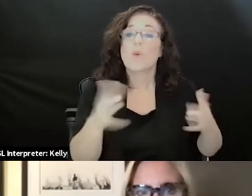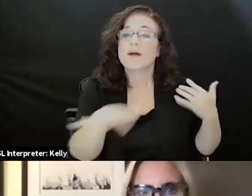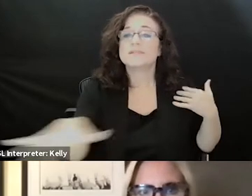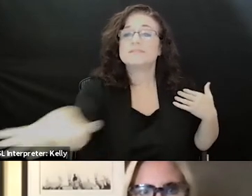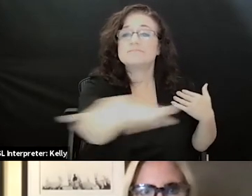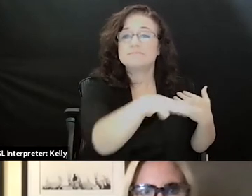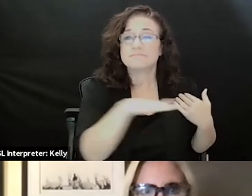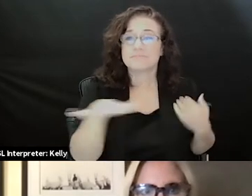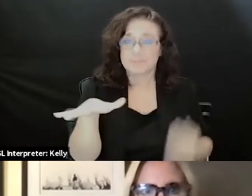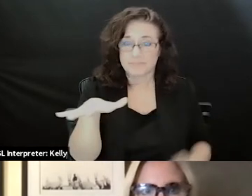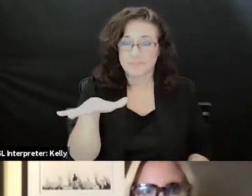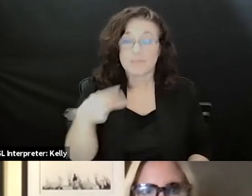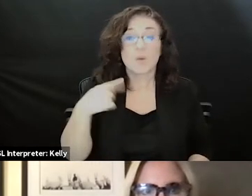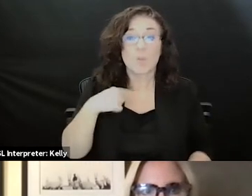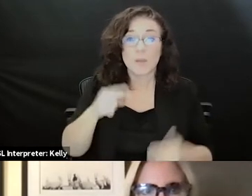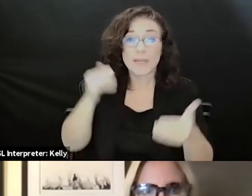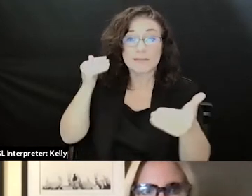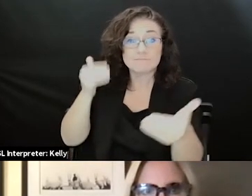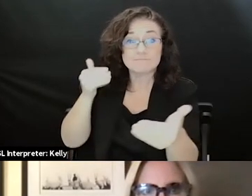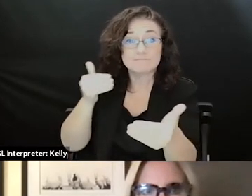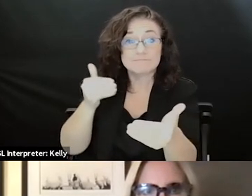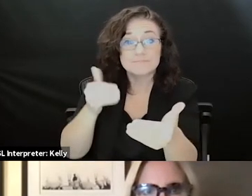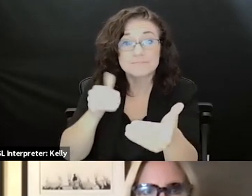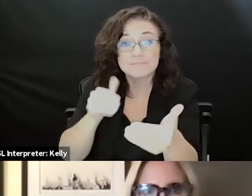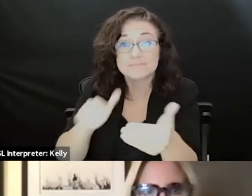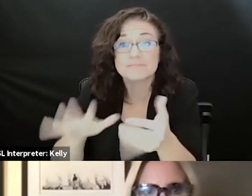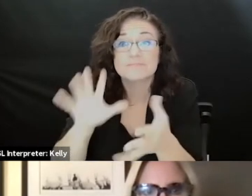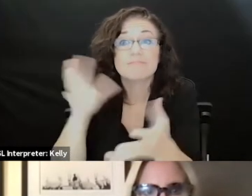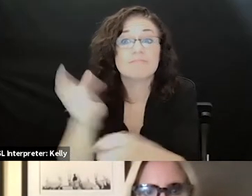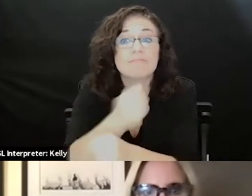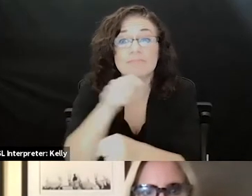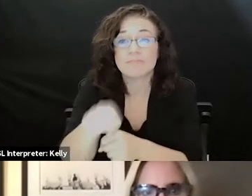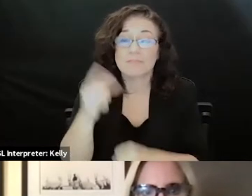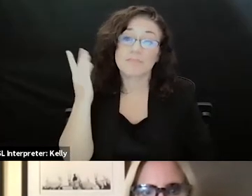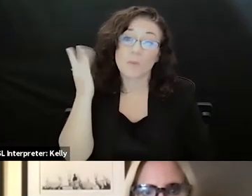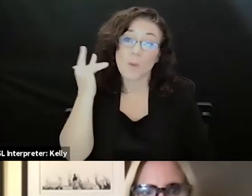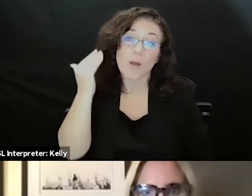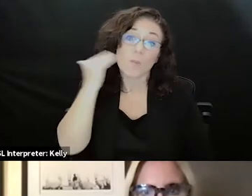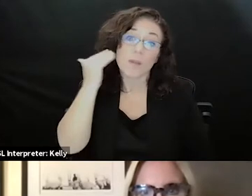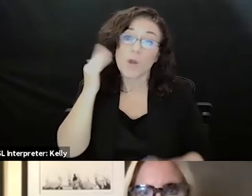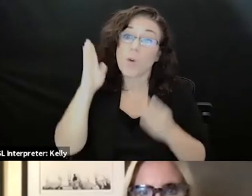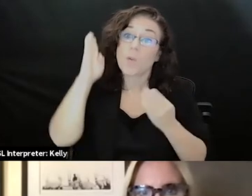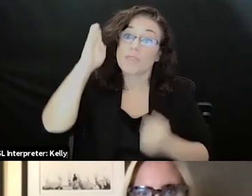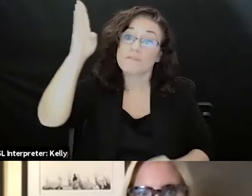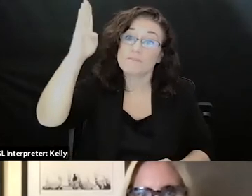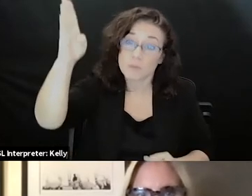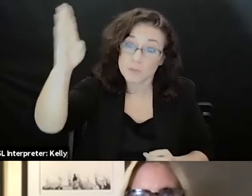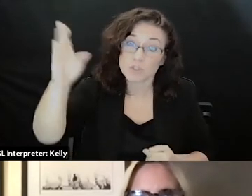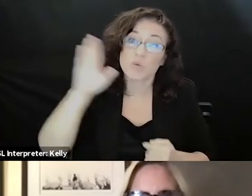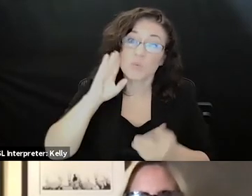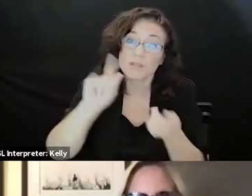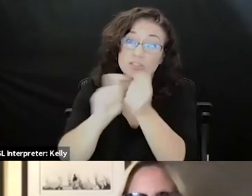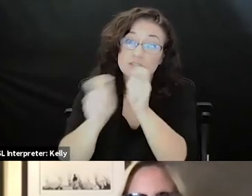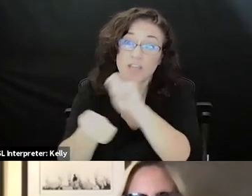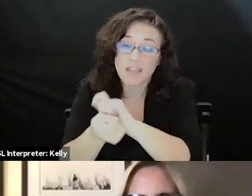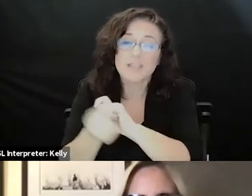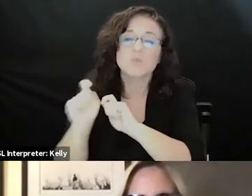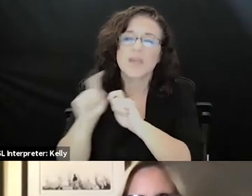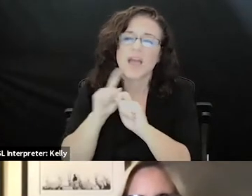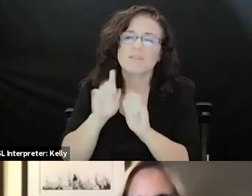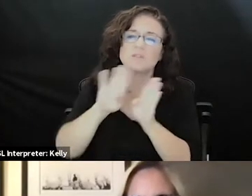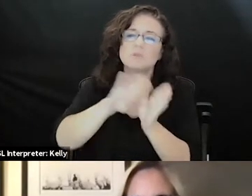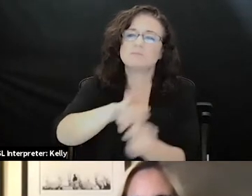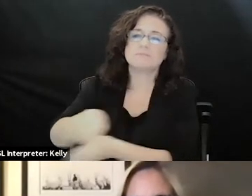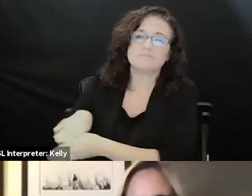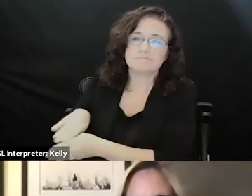divide because we know to put our future first we must first put our differences aside we